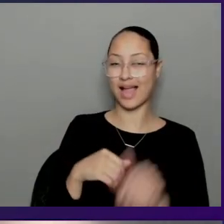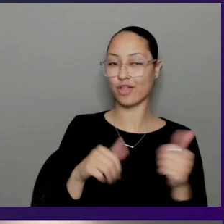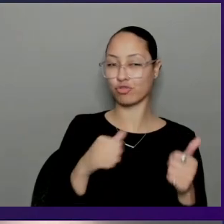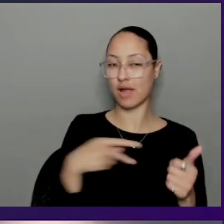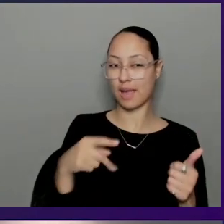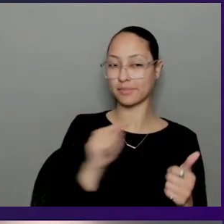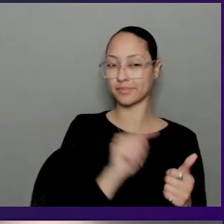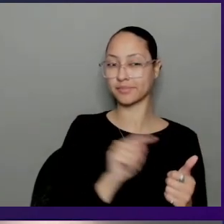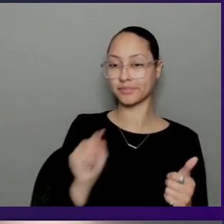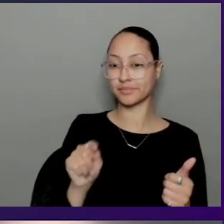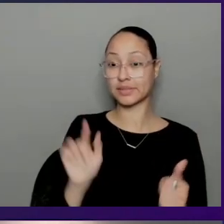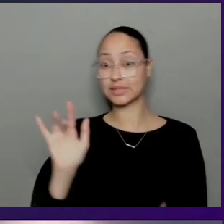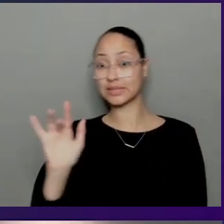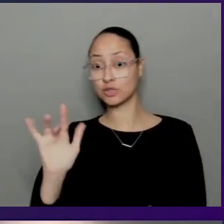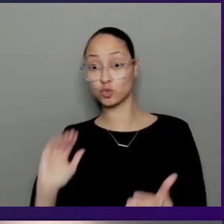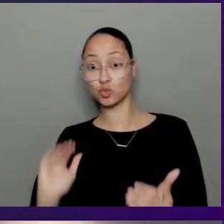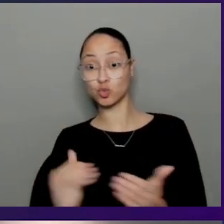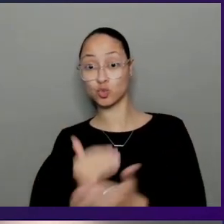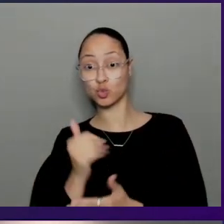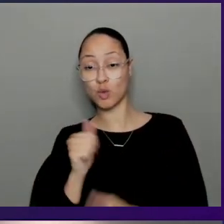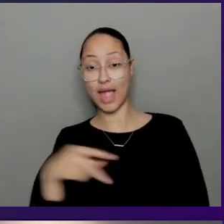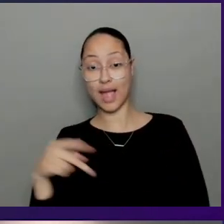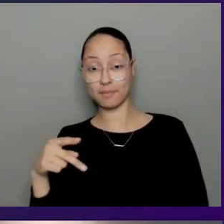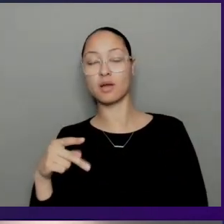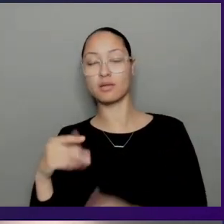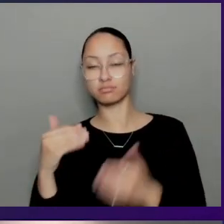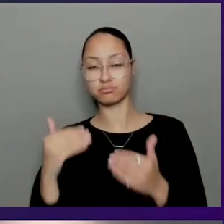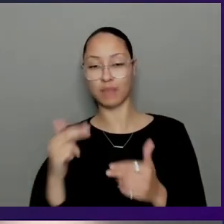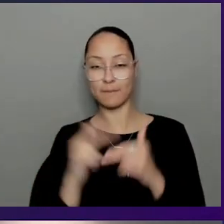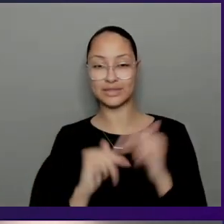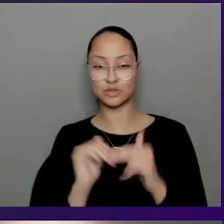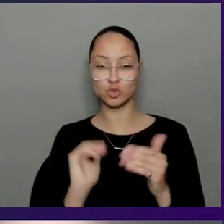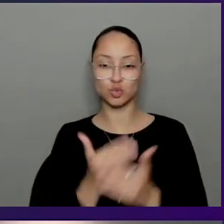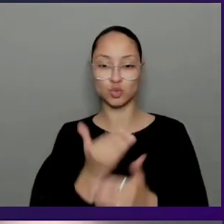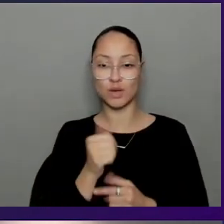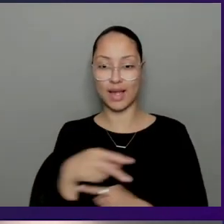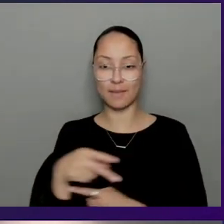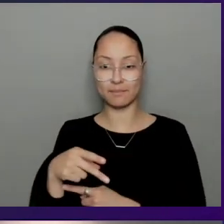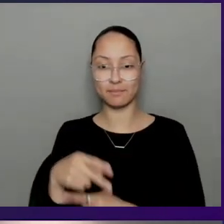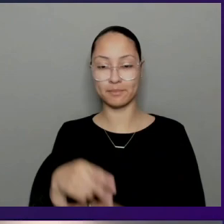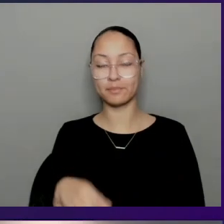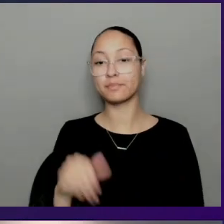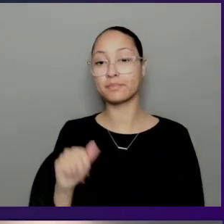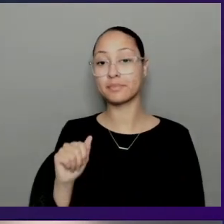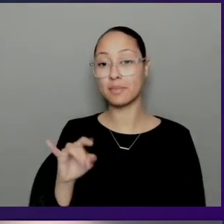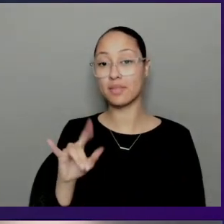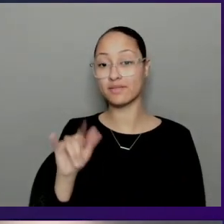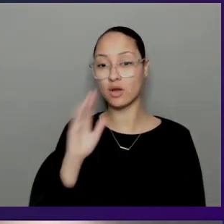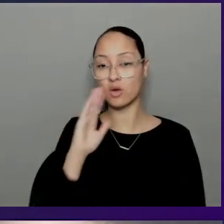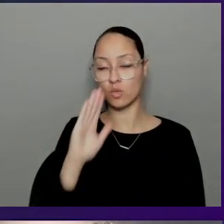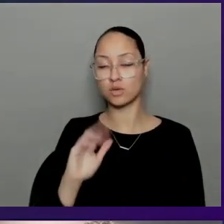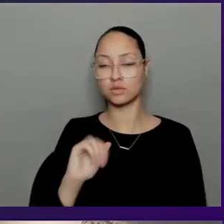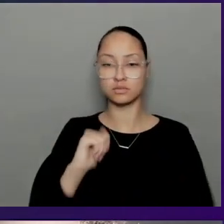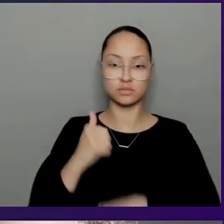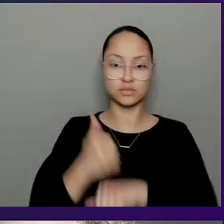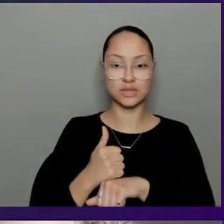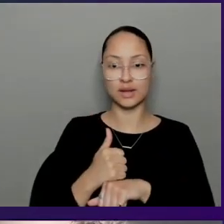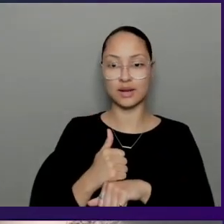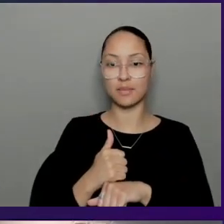App button, we can then build a new app. And Amplify will set up the backend environment and the Amplify Studio